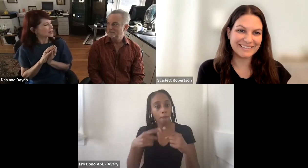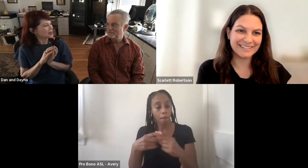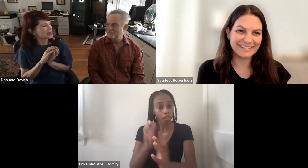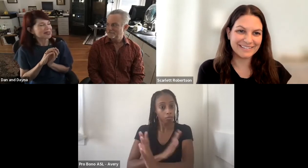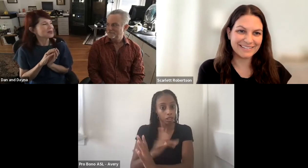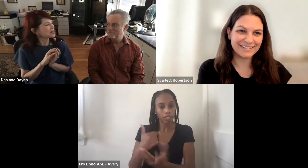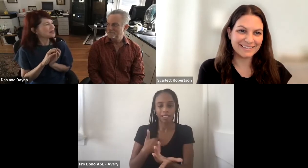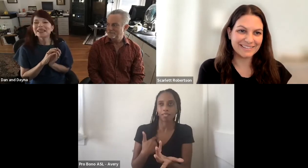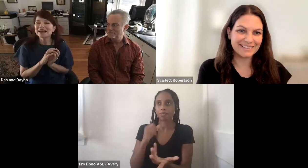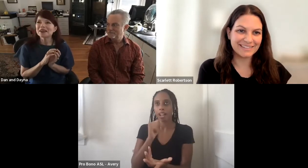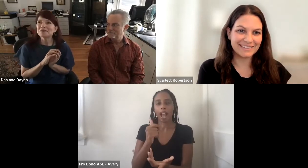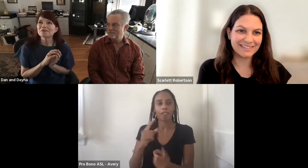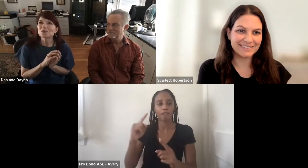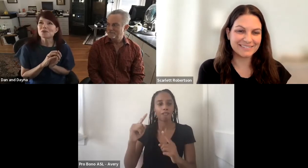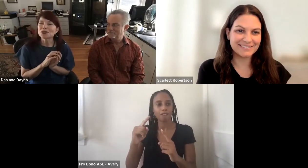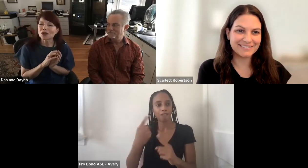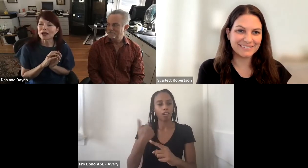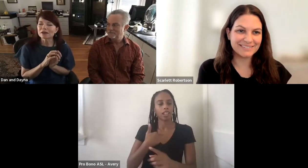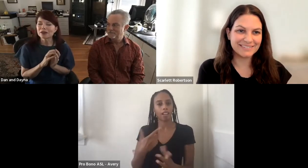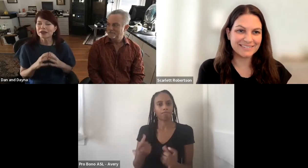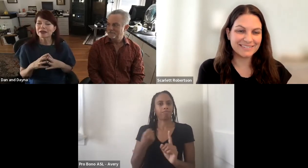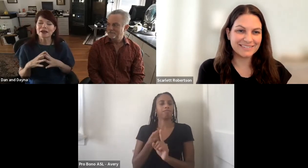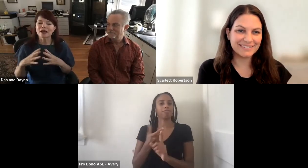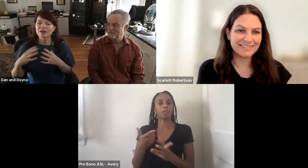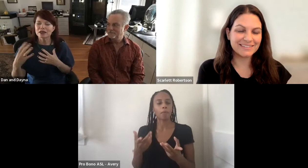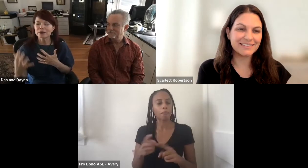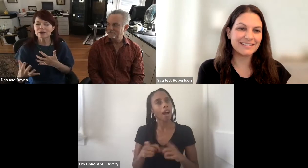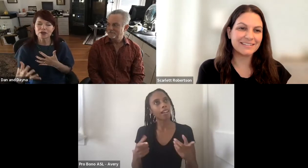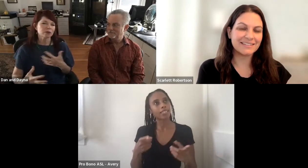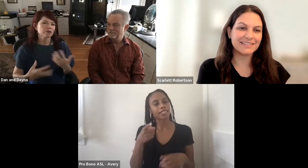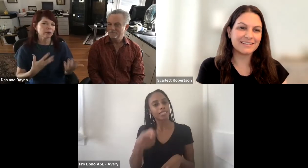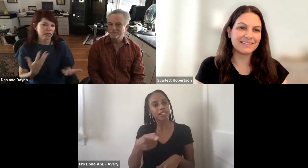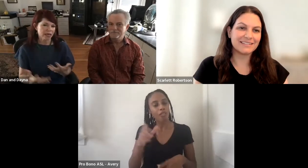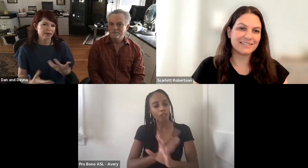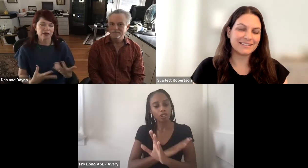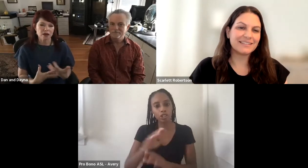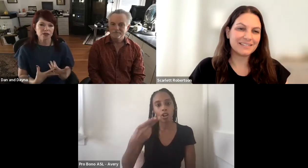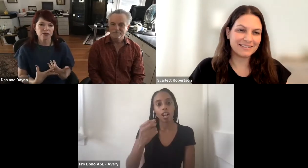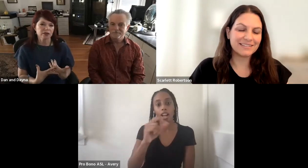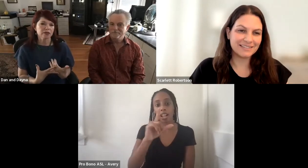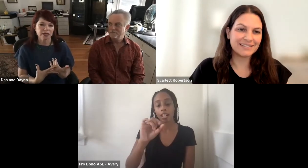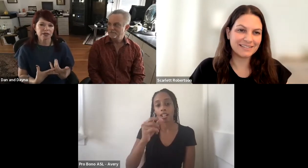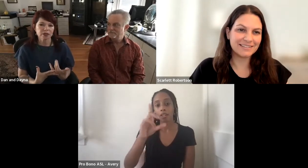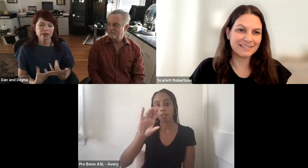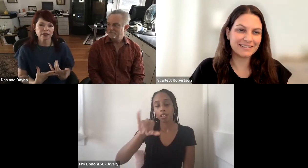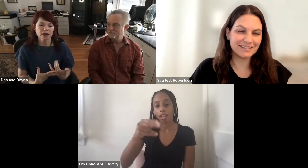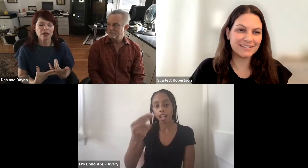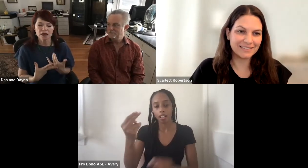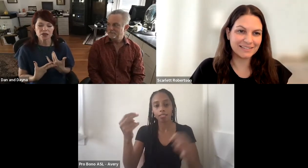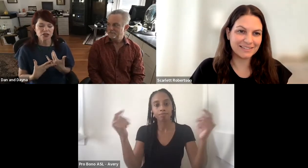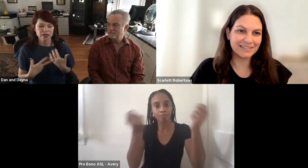asked the question, the song Hallelujah and the image of Leonard performing it at that concert at the